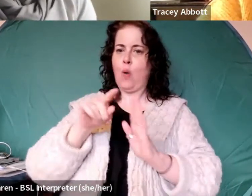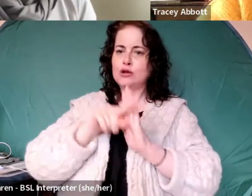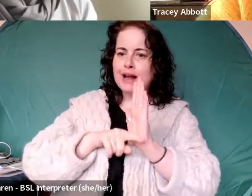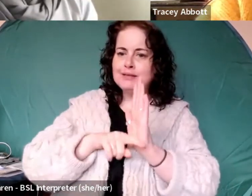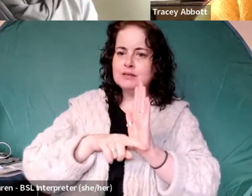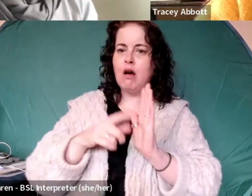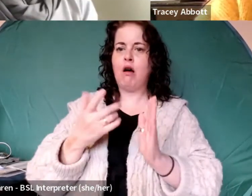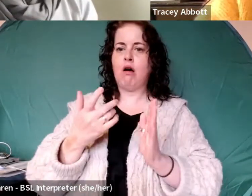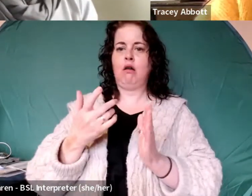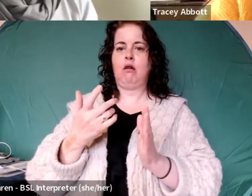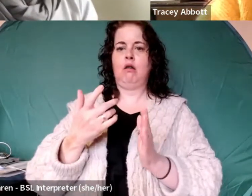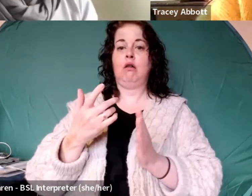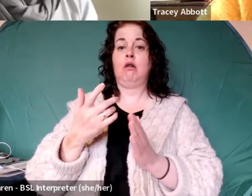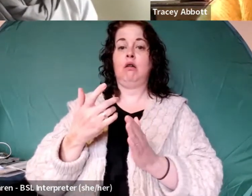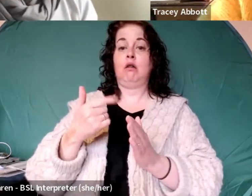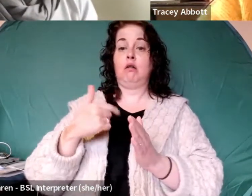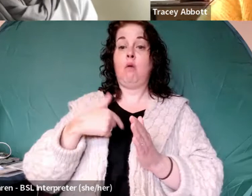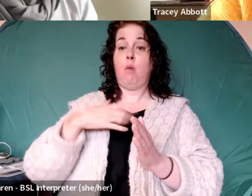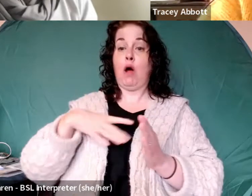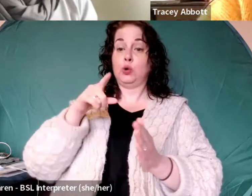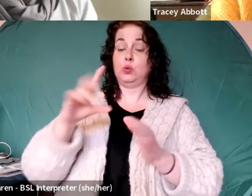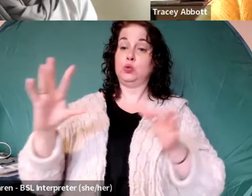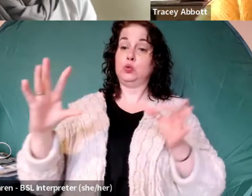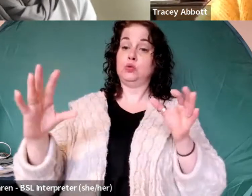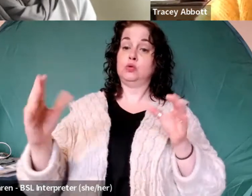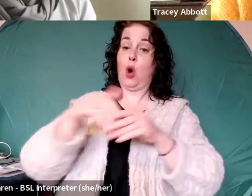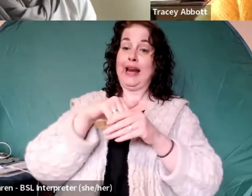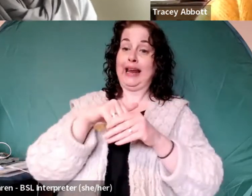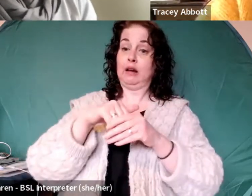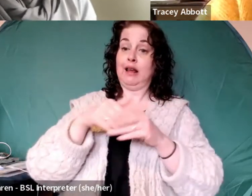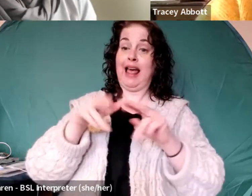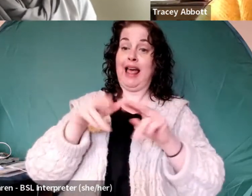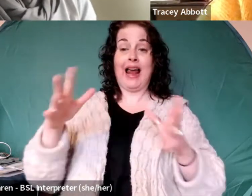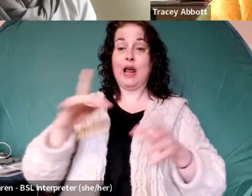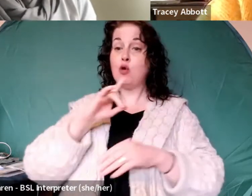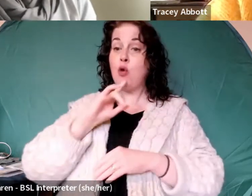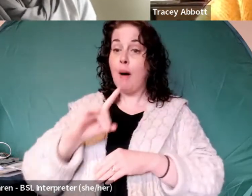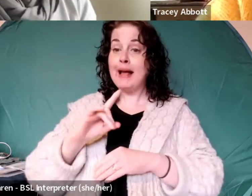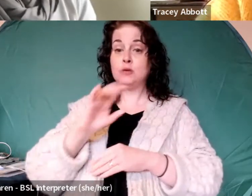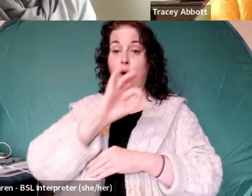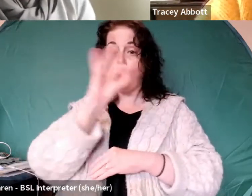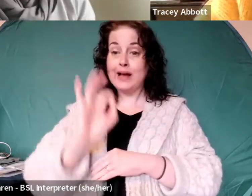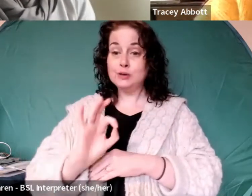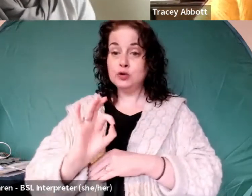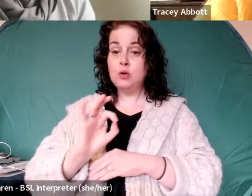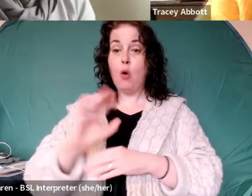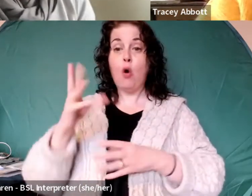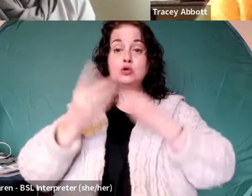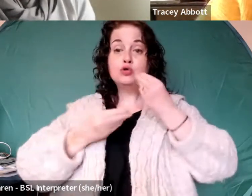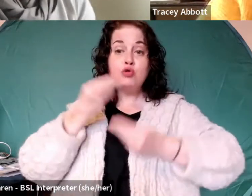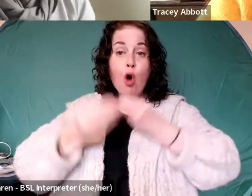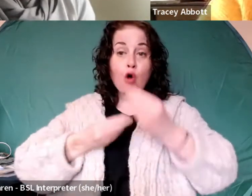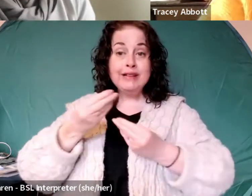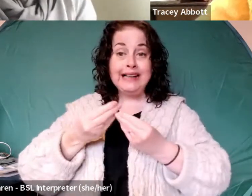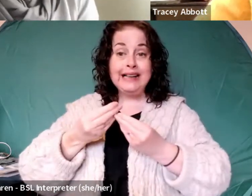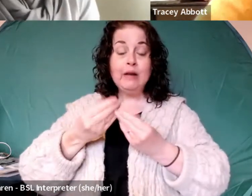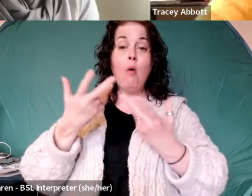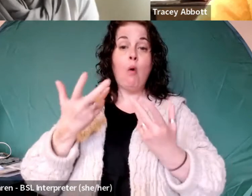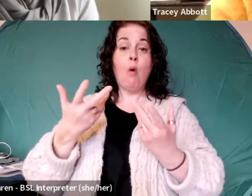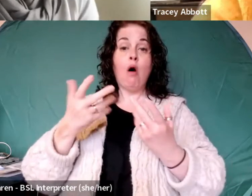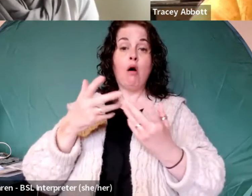as such, and we want you to join in. So if you have any comments or questions or any stories you want to share or